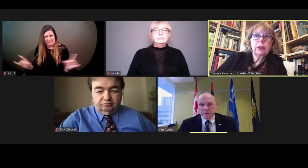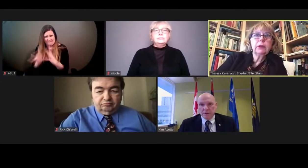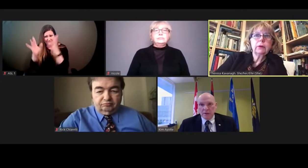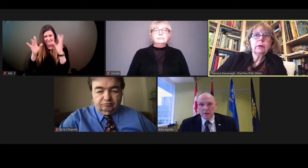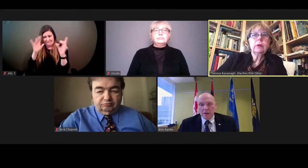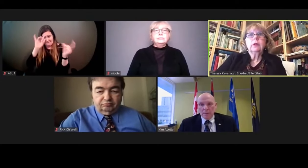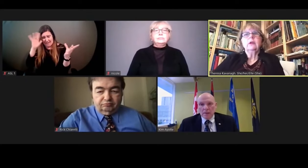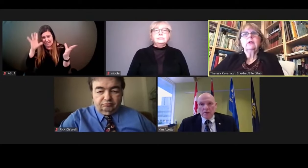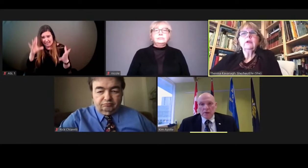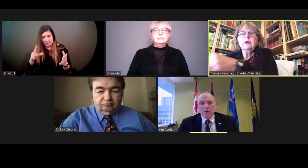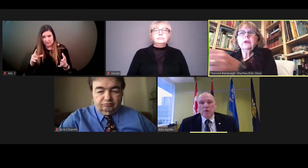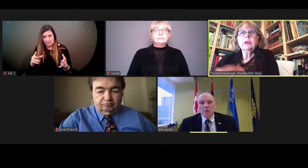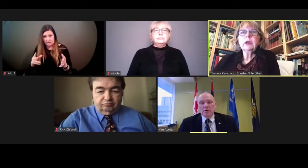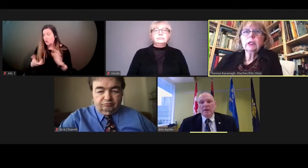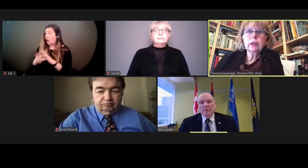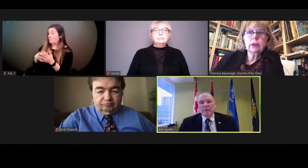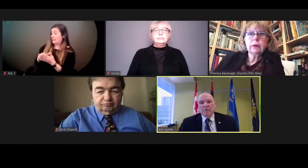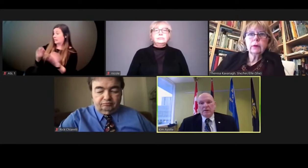intervention.